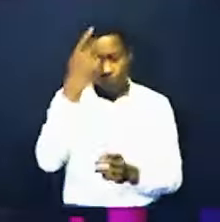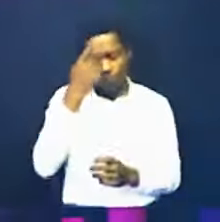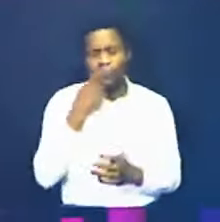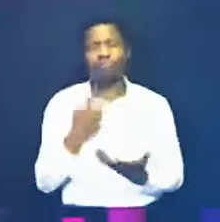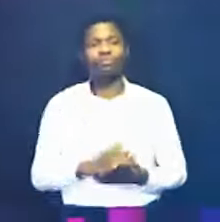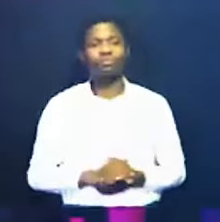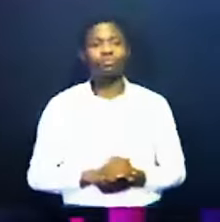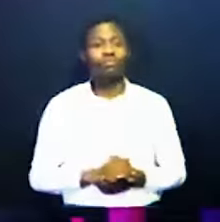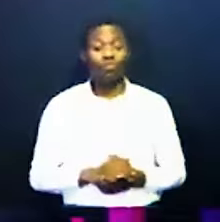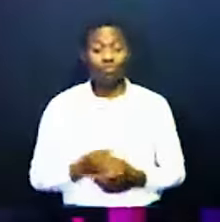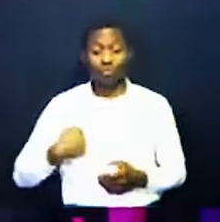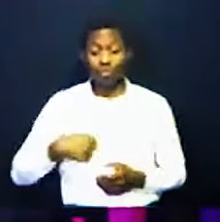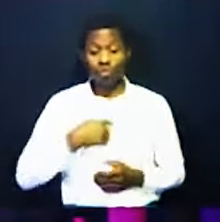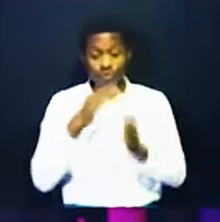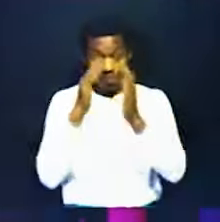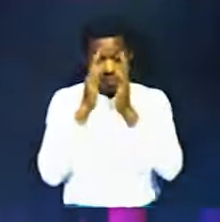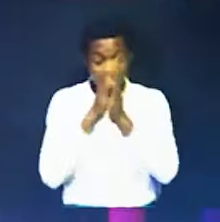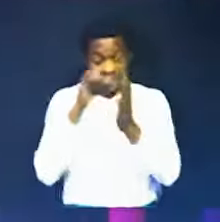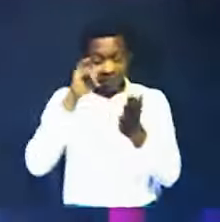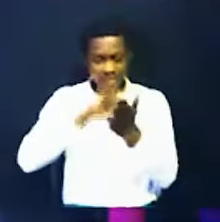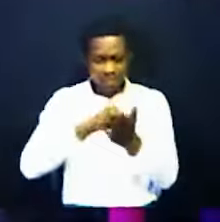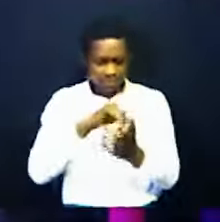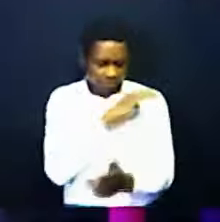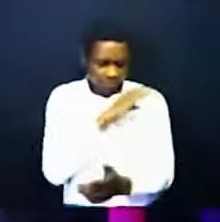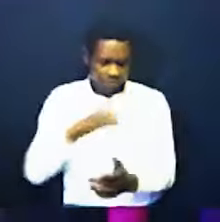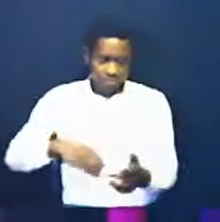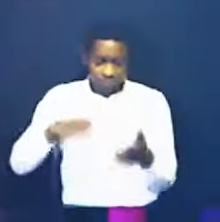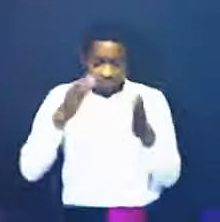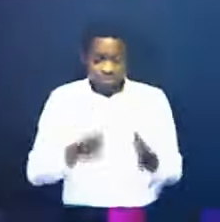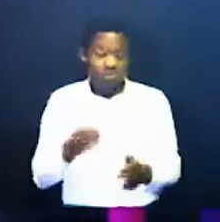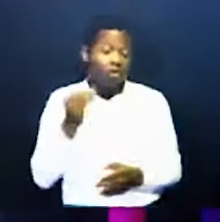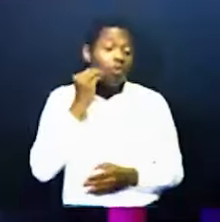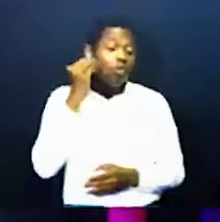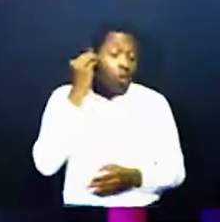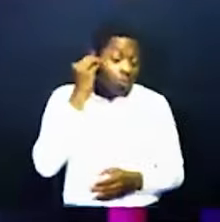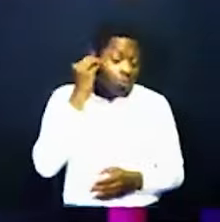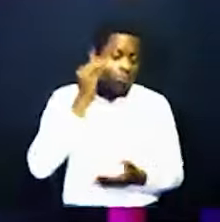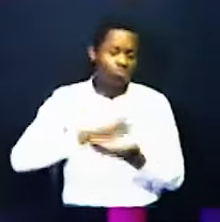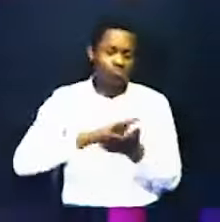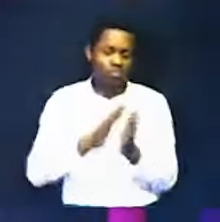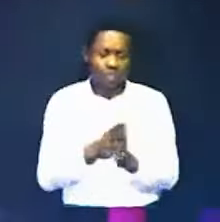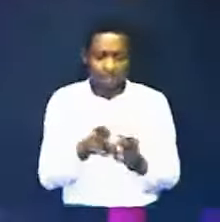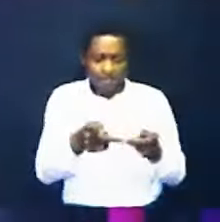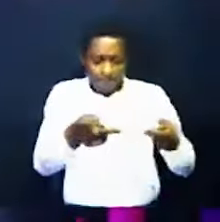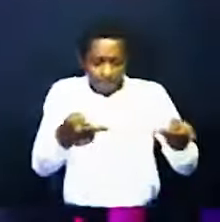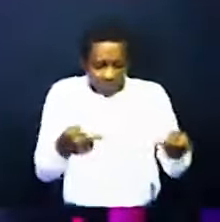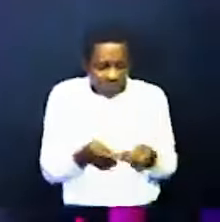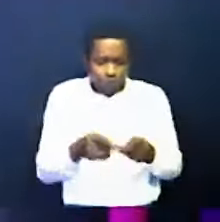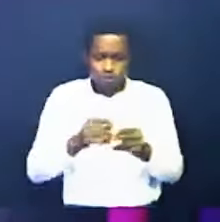We'll be praying that Christian homes will indeed be churches and